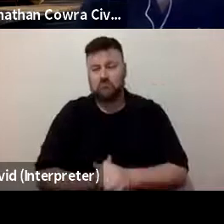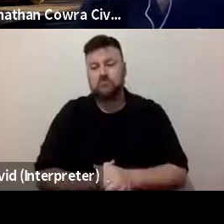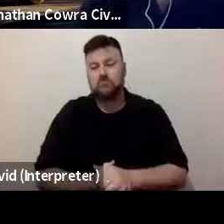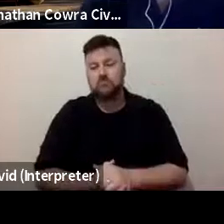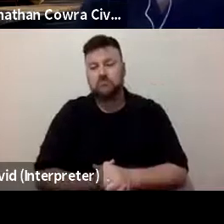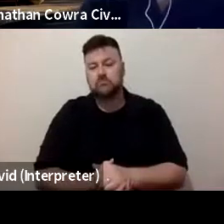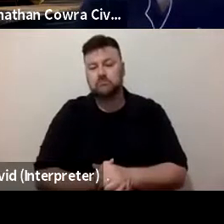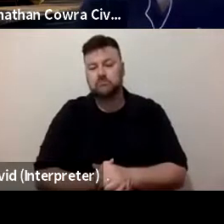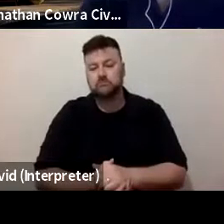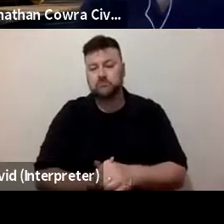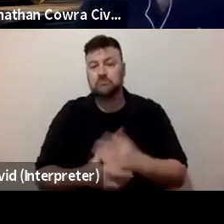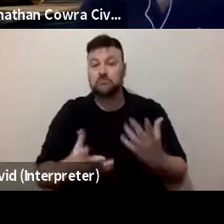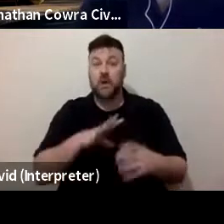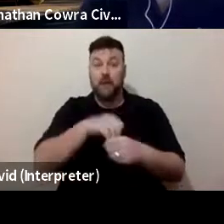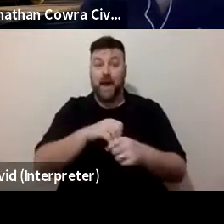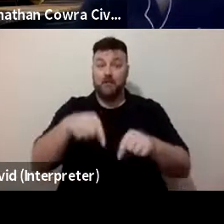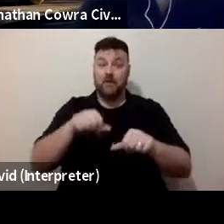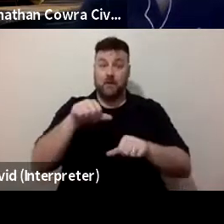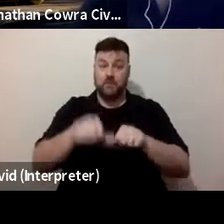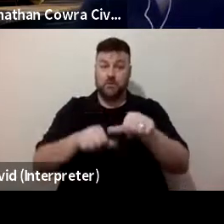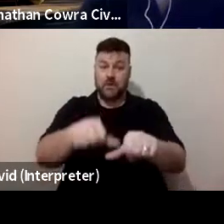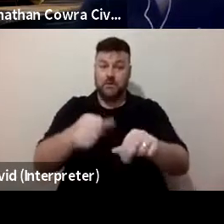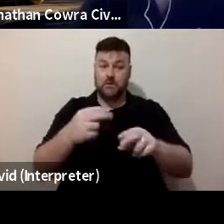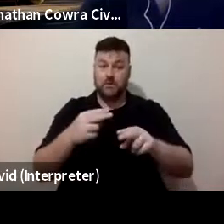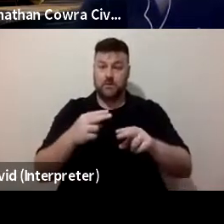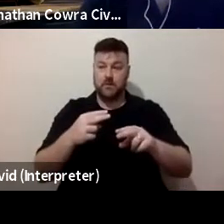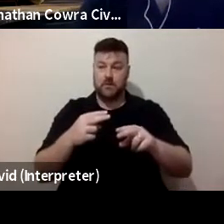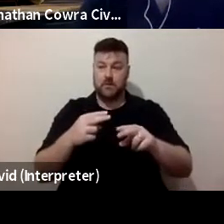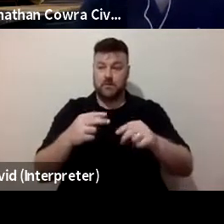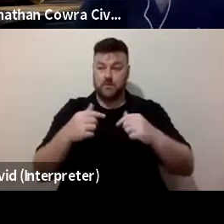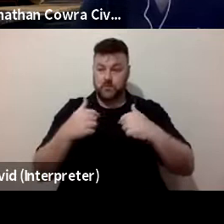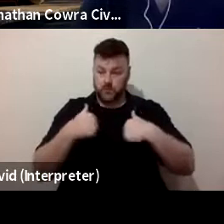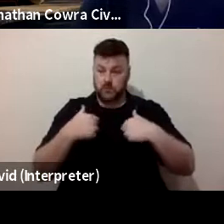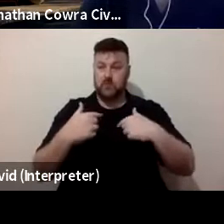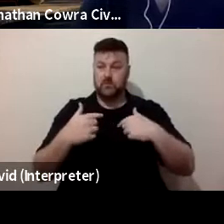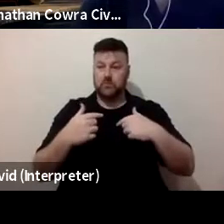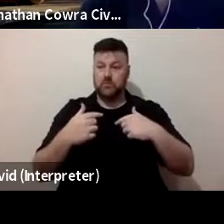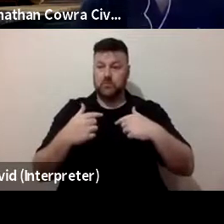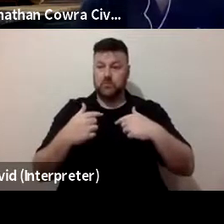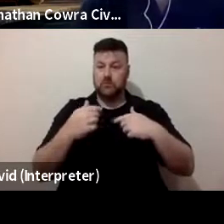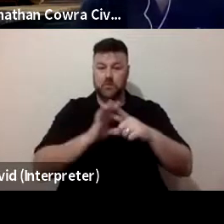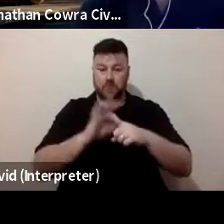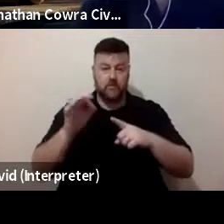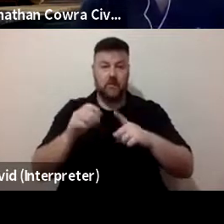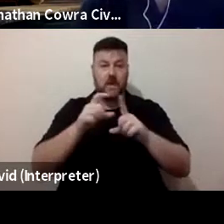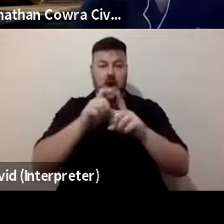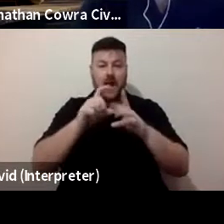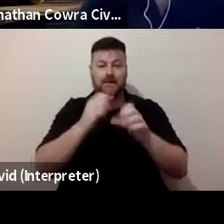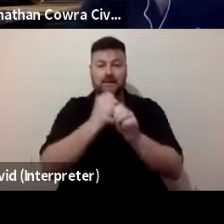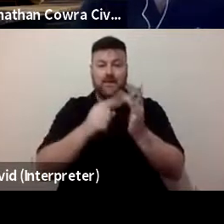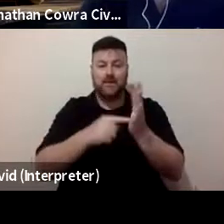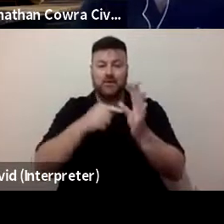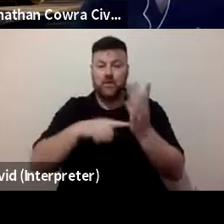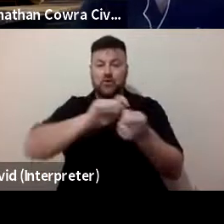and definitely being part of the process to develop the digital transformation strategy with the, you know, the Arts Council has